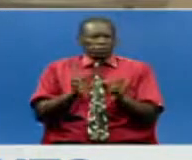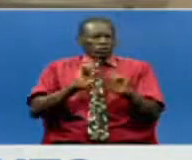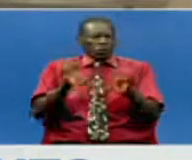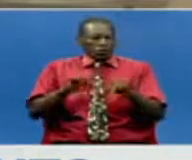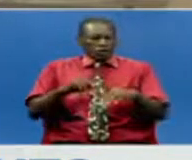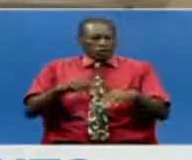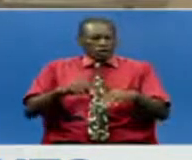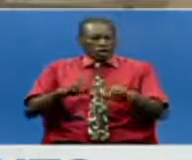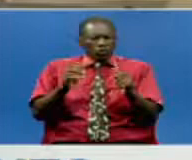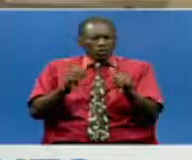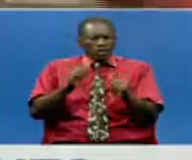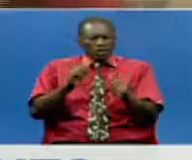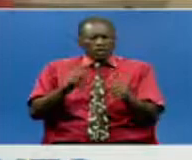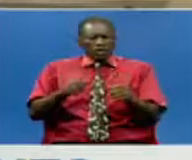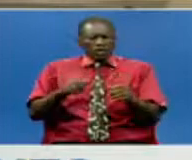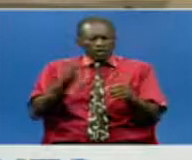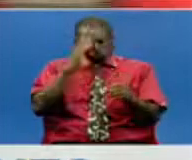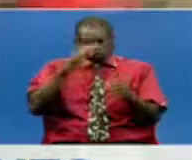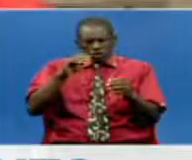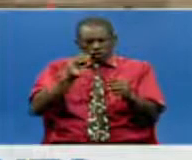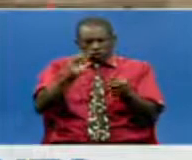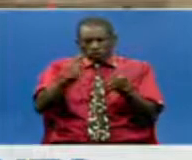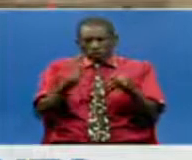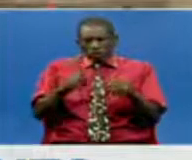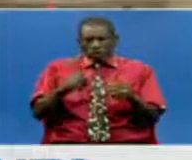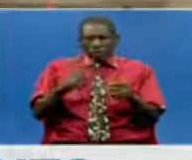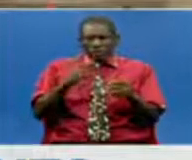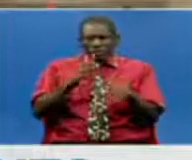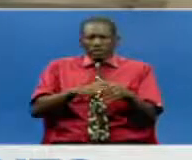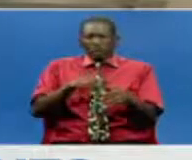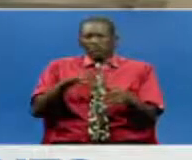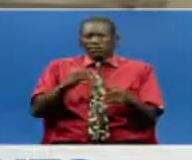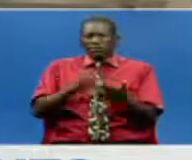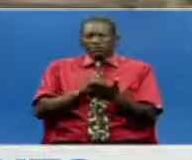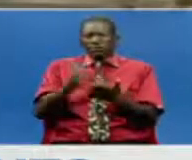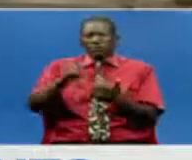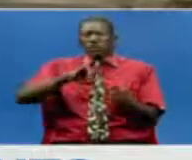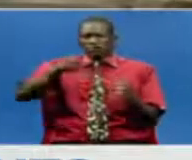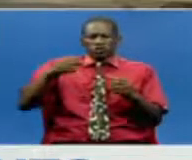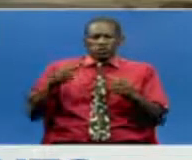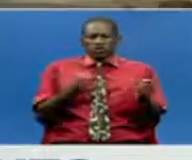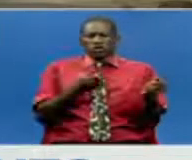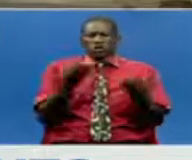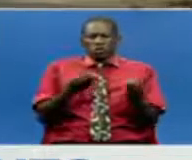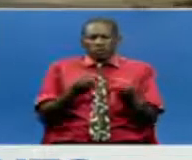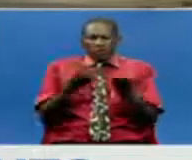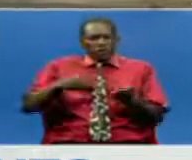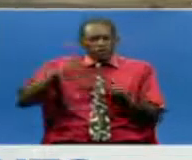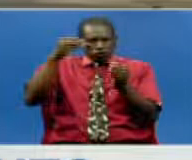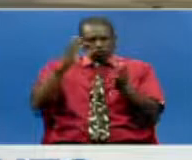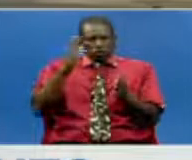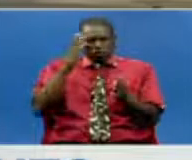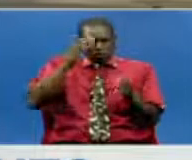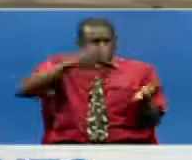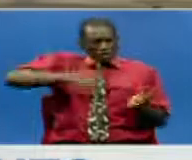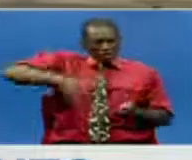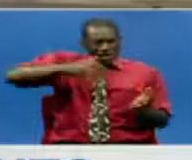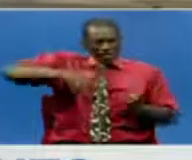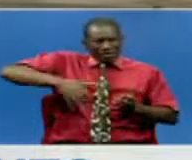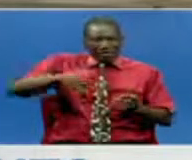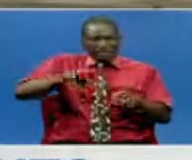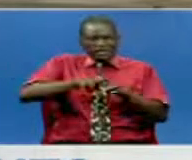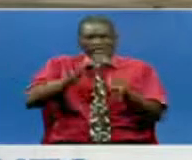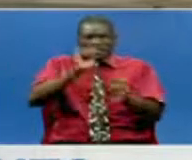schools. So, like, when I was in St. Joseph's, where most of the students know rugby as their